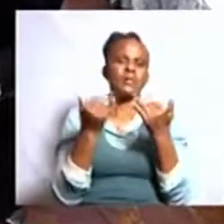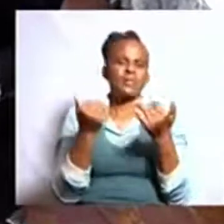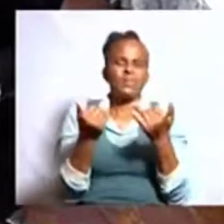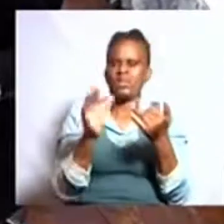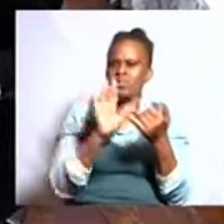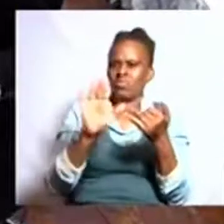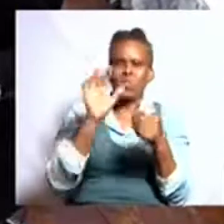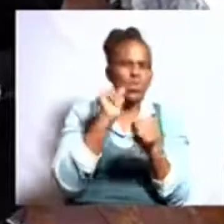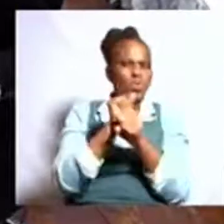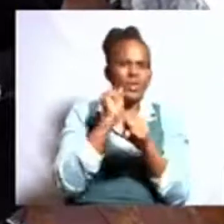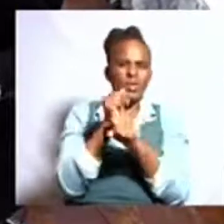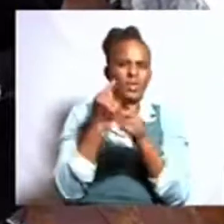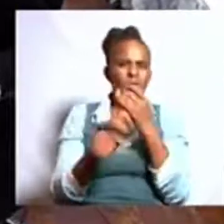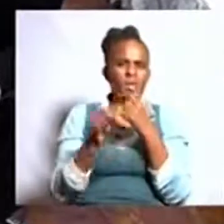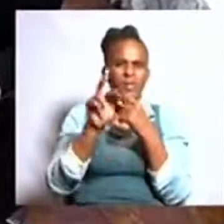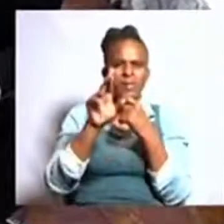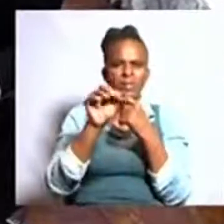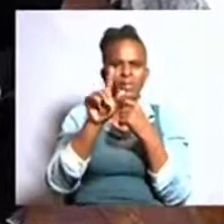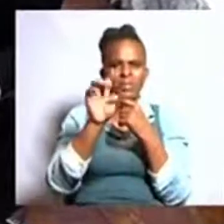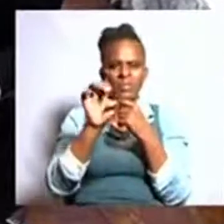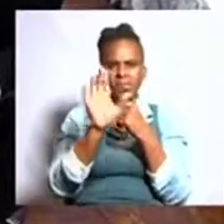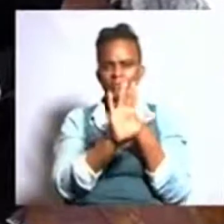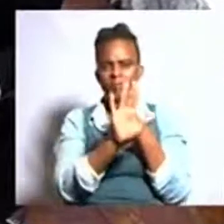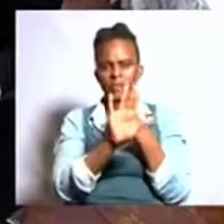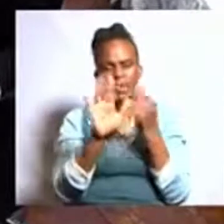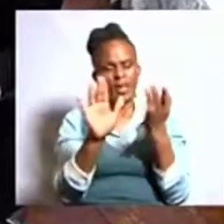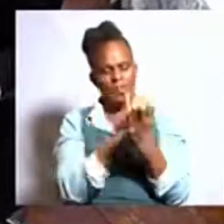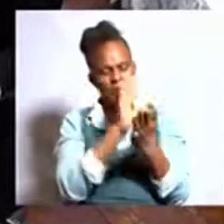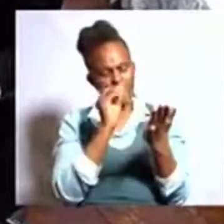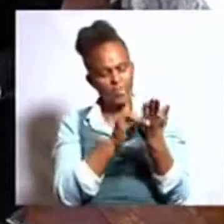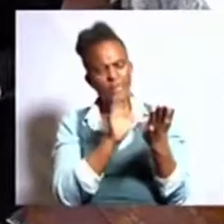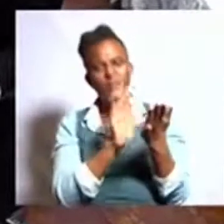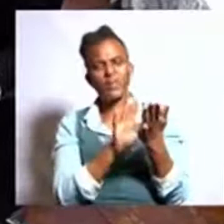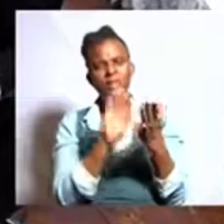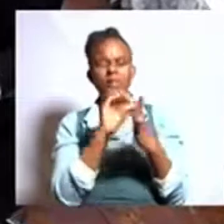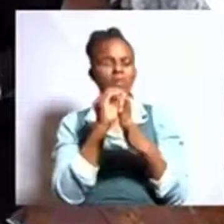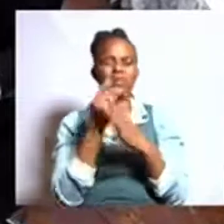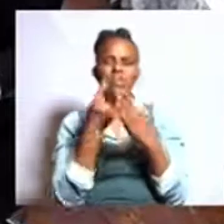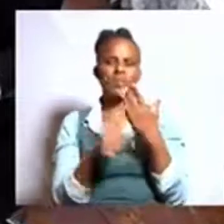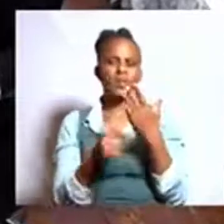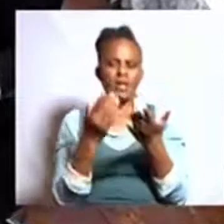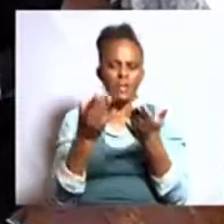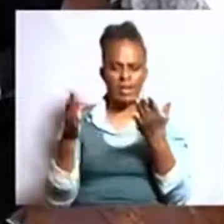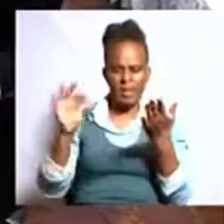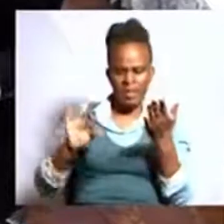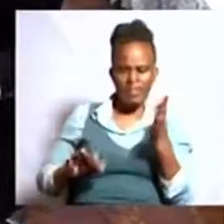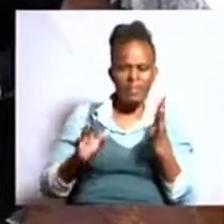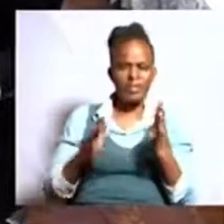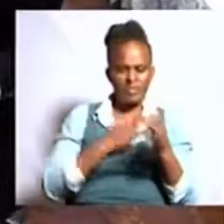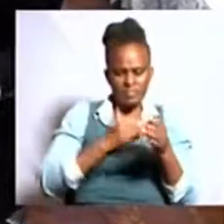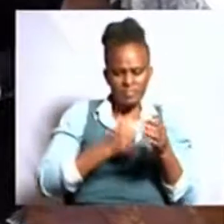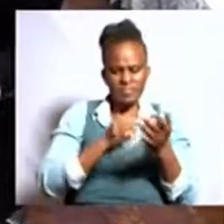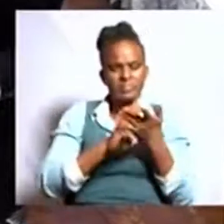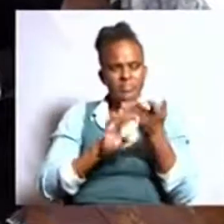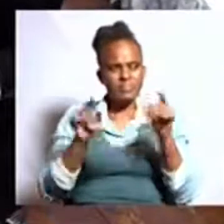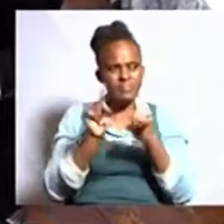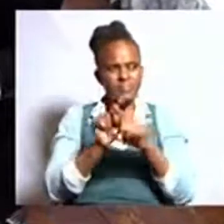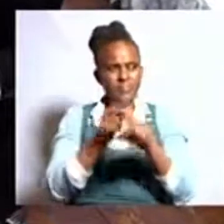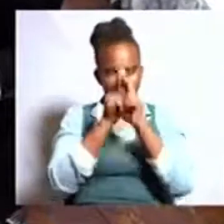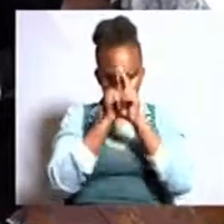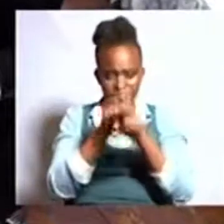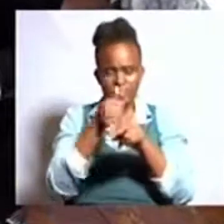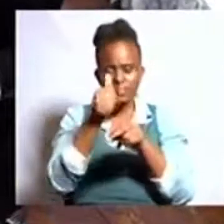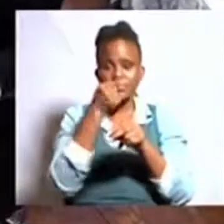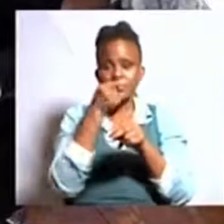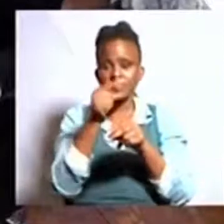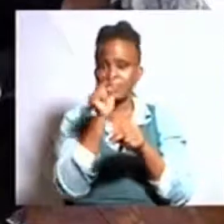role? They were just there on paper, or they were to be beneficiaries? And I believe, just like the Honorable has said,